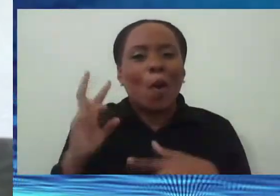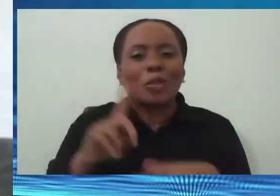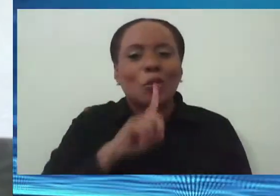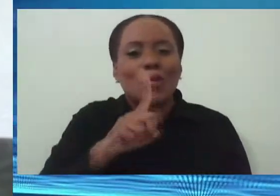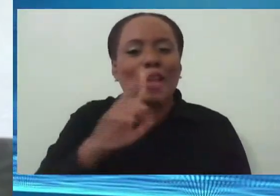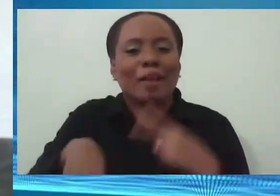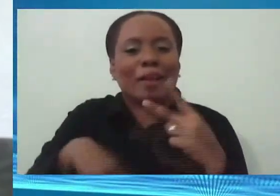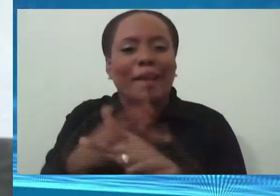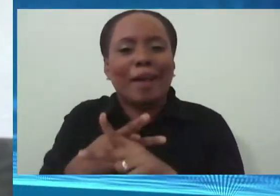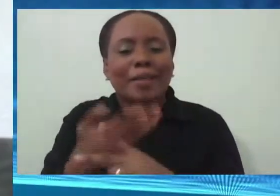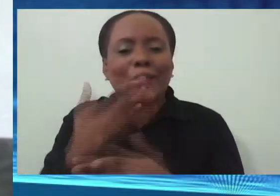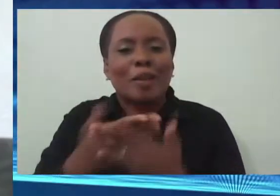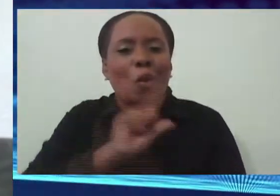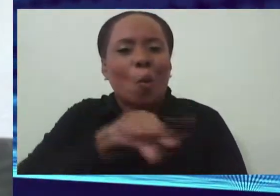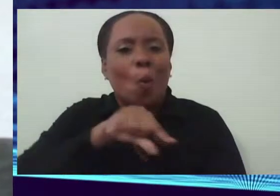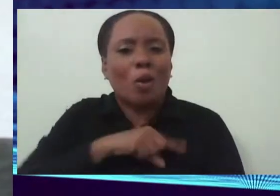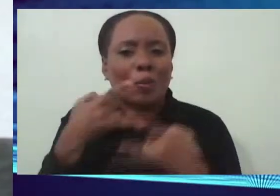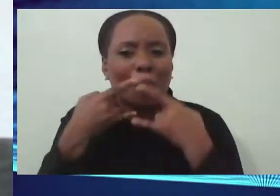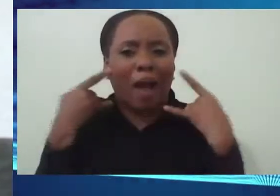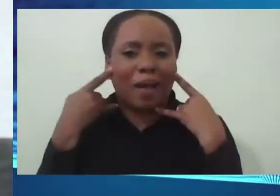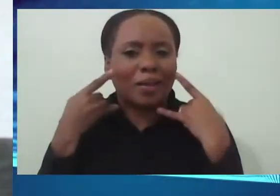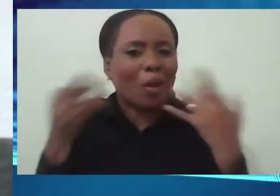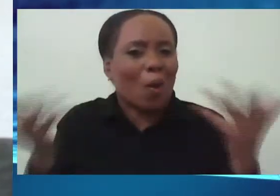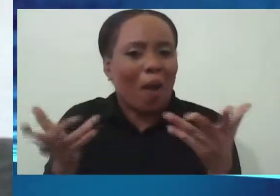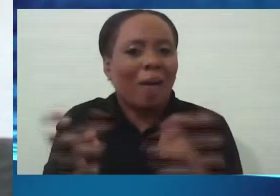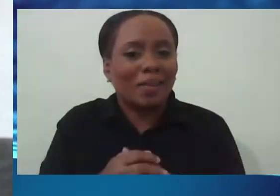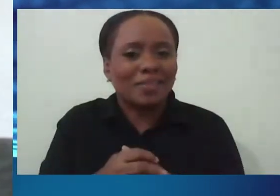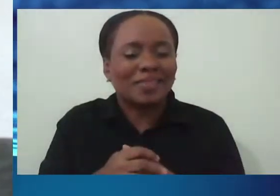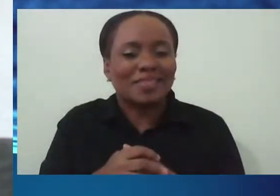The quality of masks.